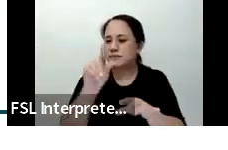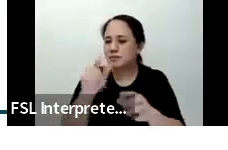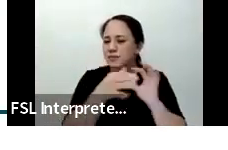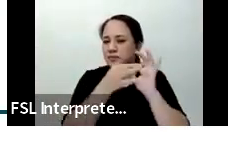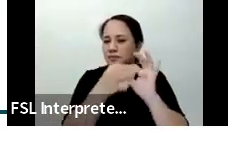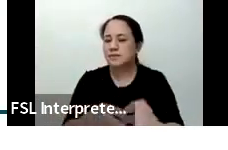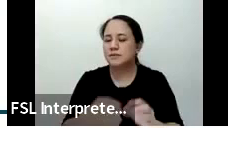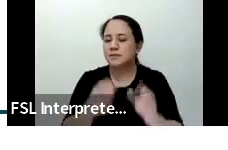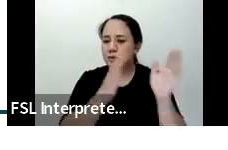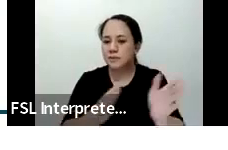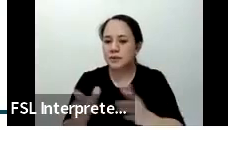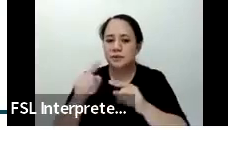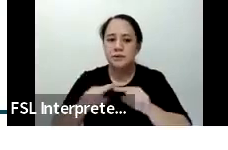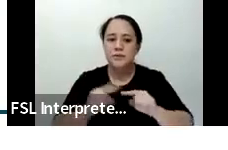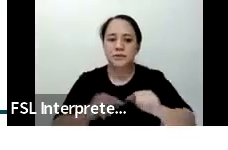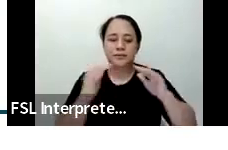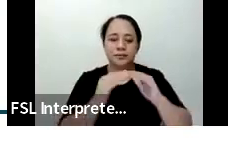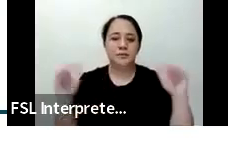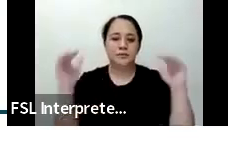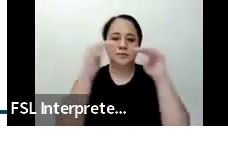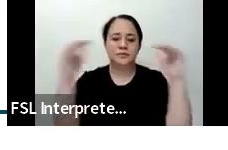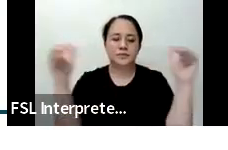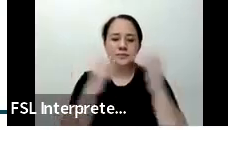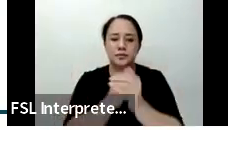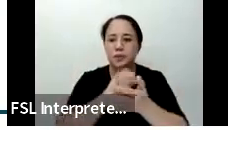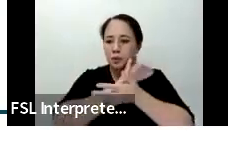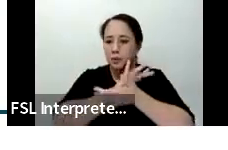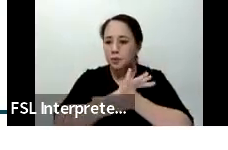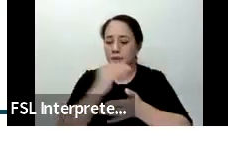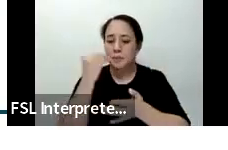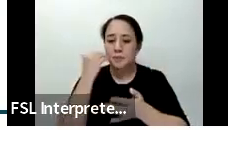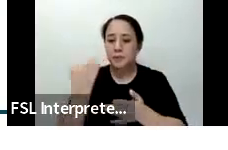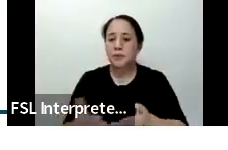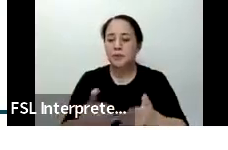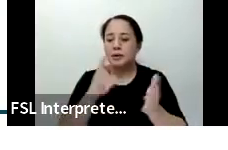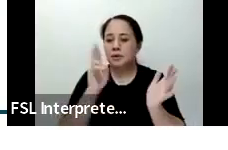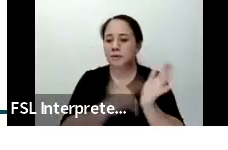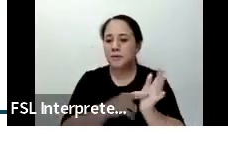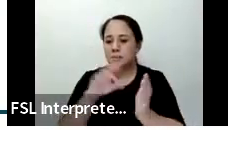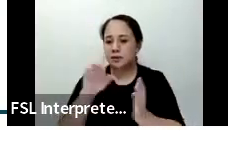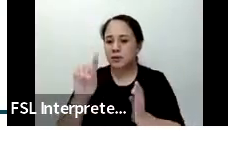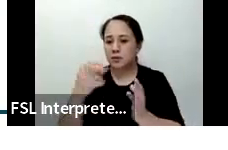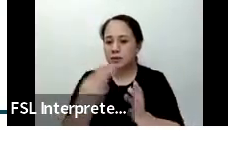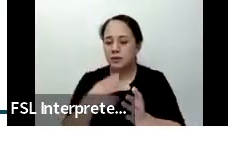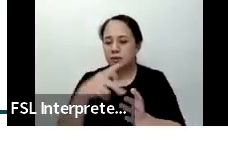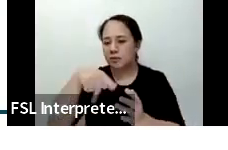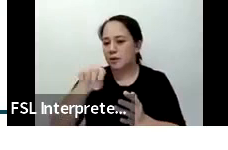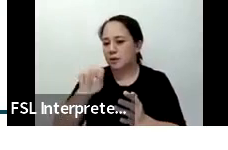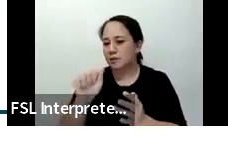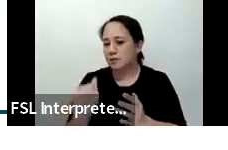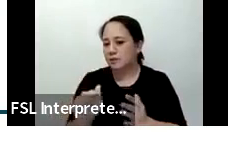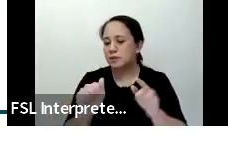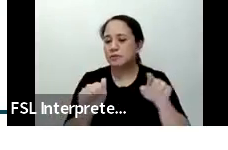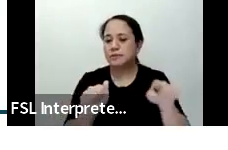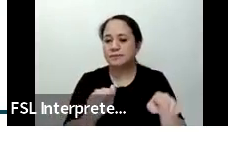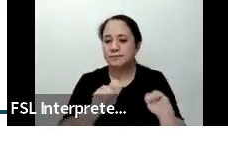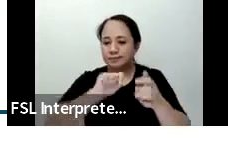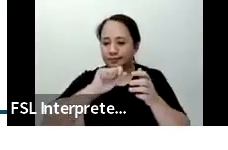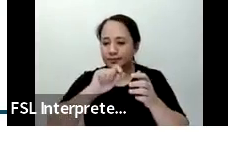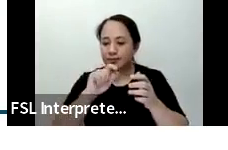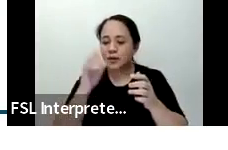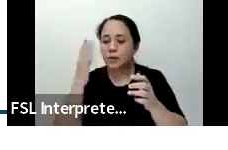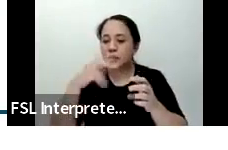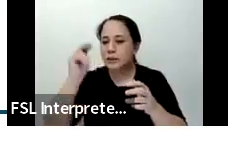The different levels in the number of COVID-19 deaths reported by DOH and PSA is a case in point. We need